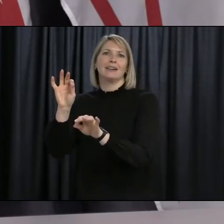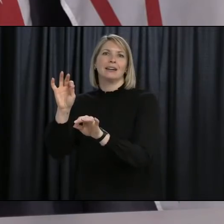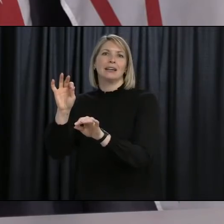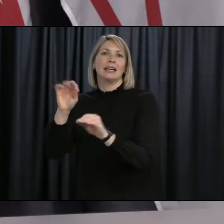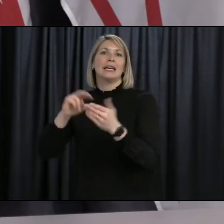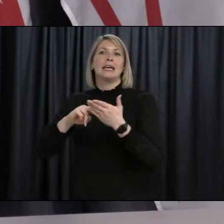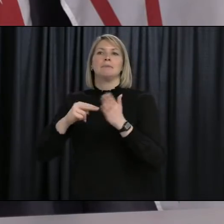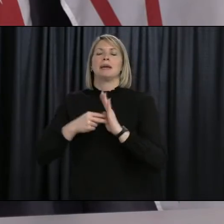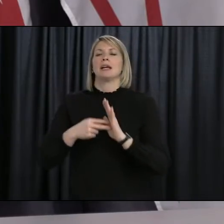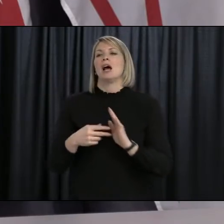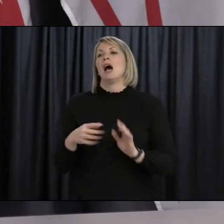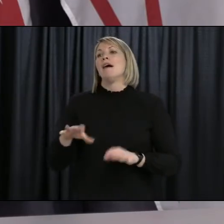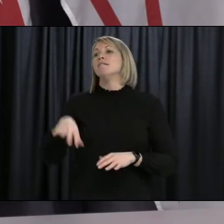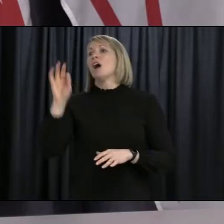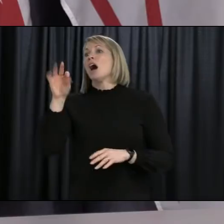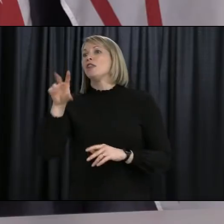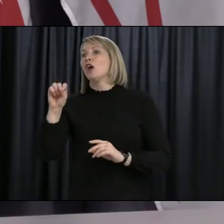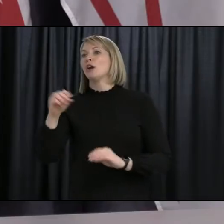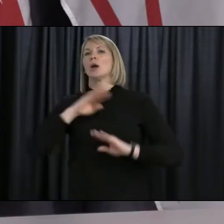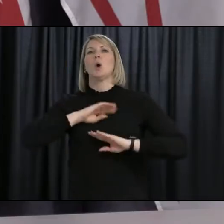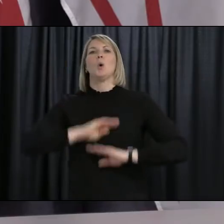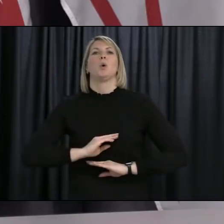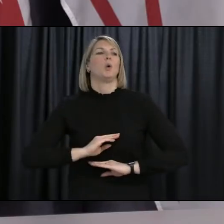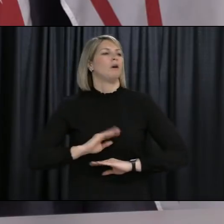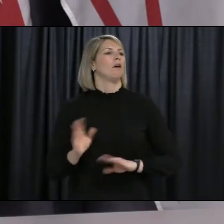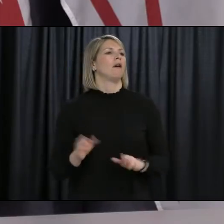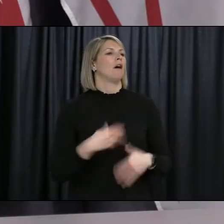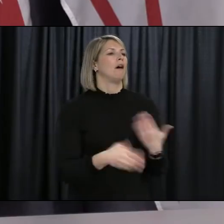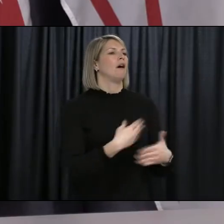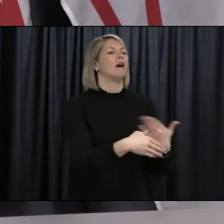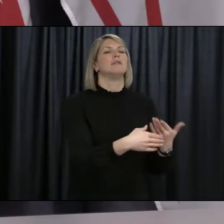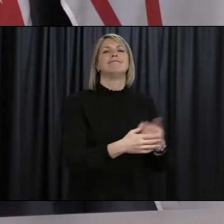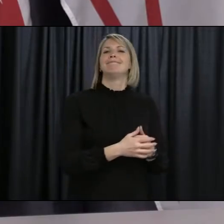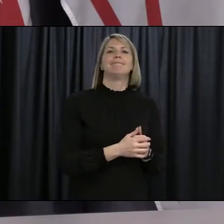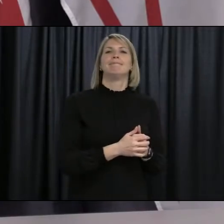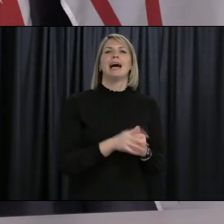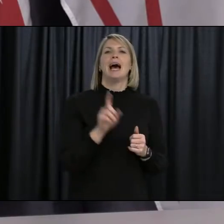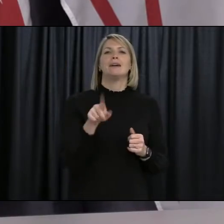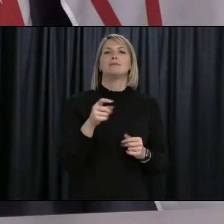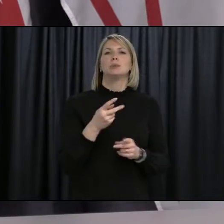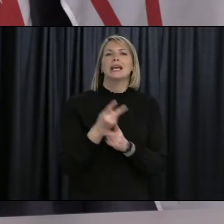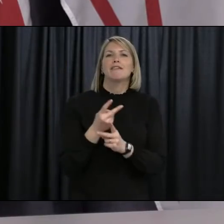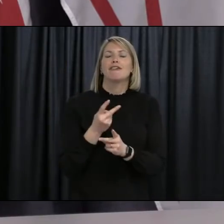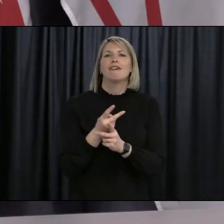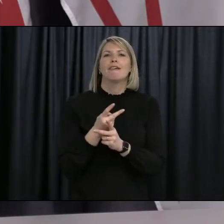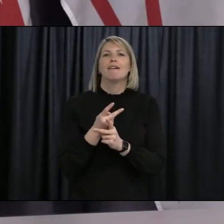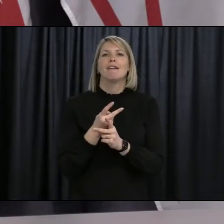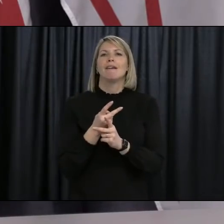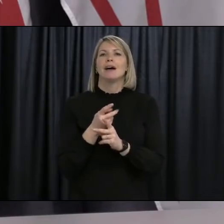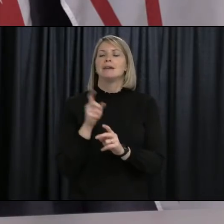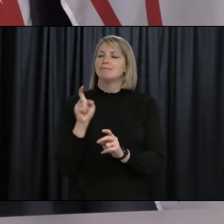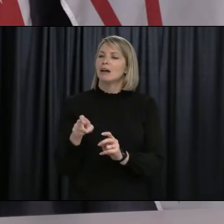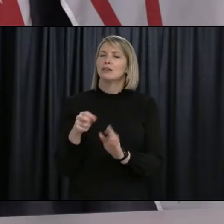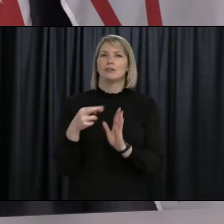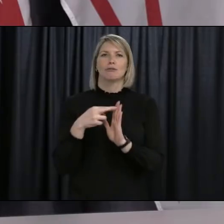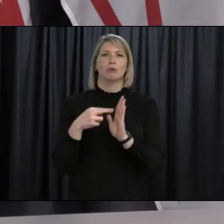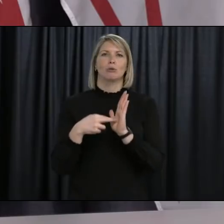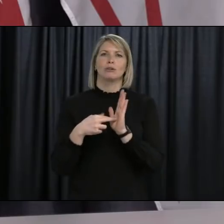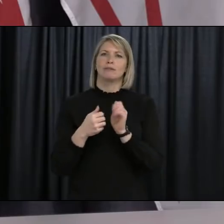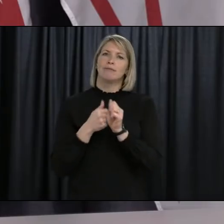our guard down. It doesn't mean that we can't be careful or that we shouldn't be careful. But